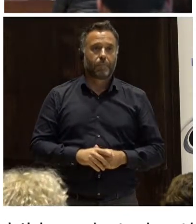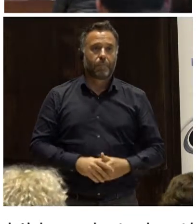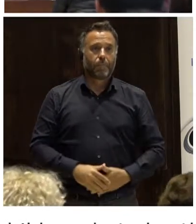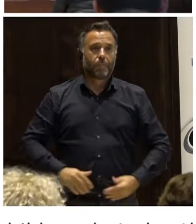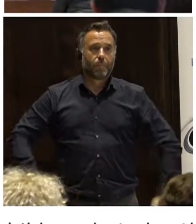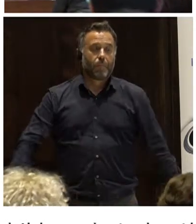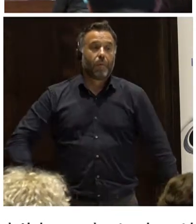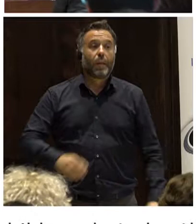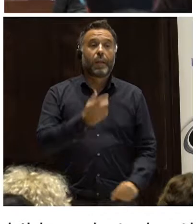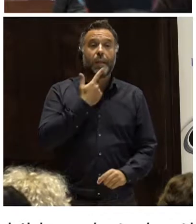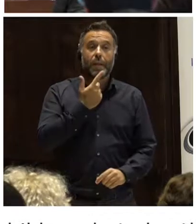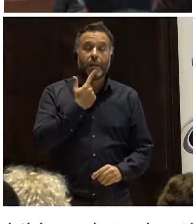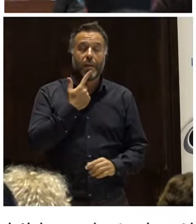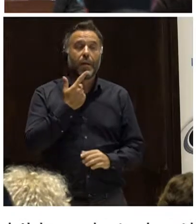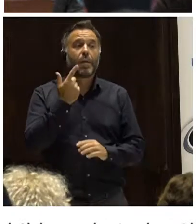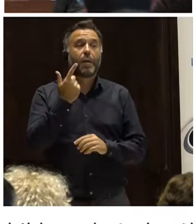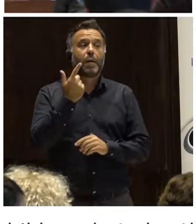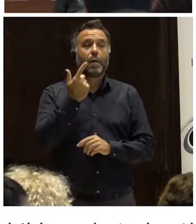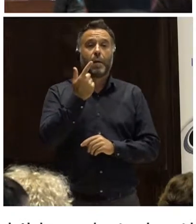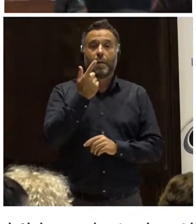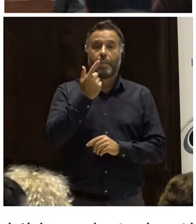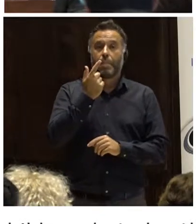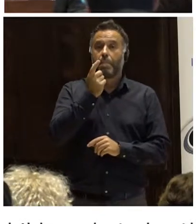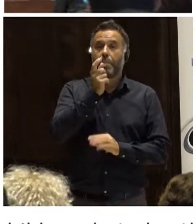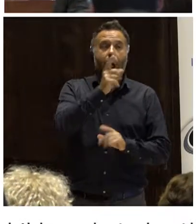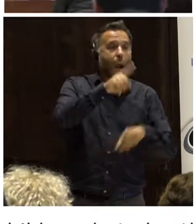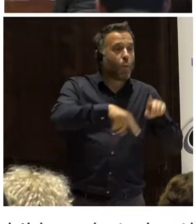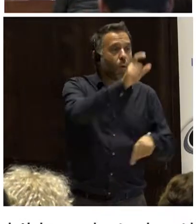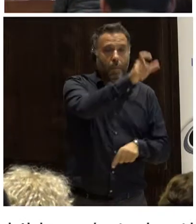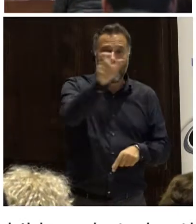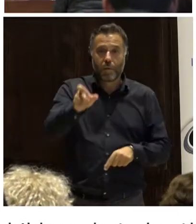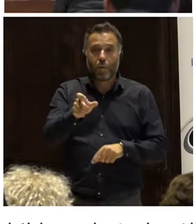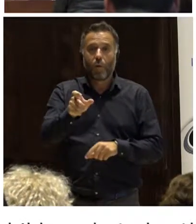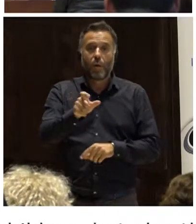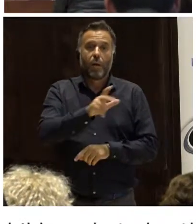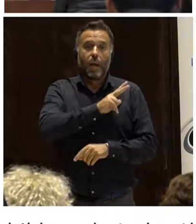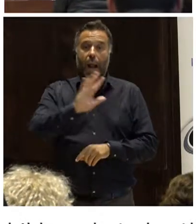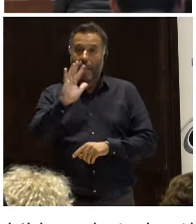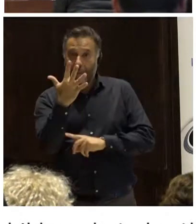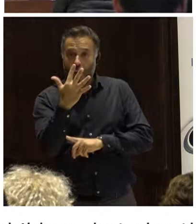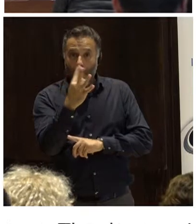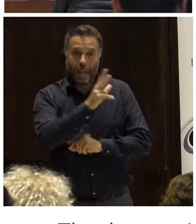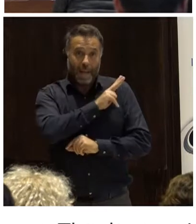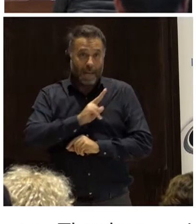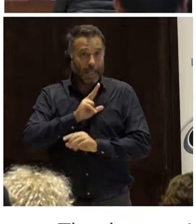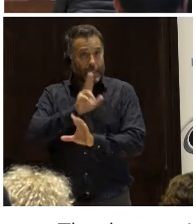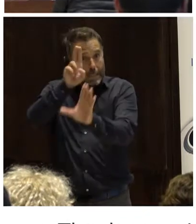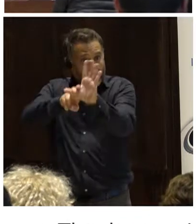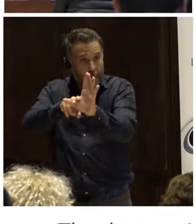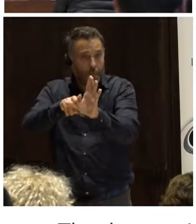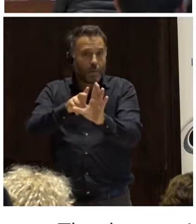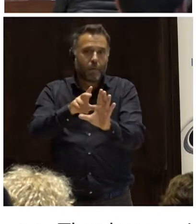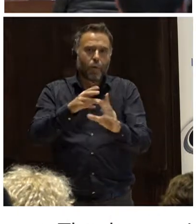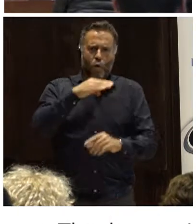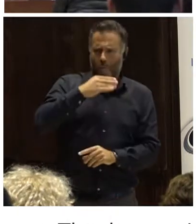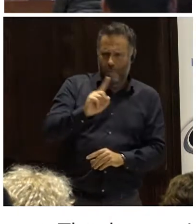las personas que tienen reservada la visita a las 5:30, que se pueden ir. Casi no nos vamos a enfadar